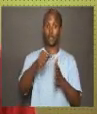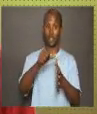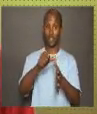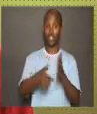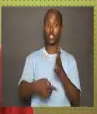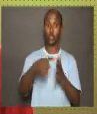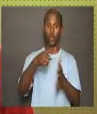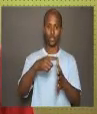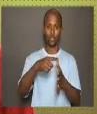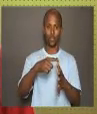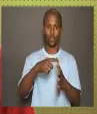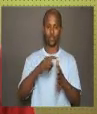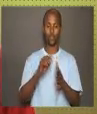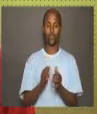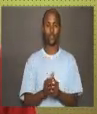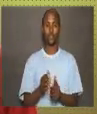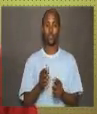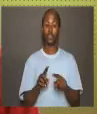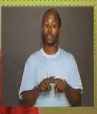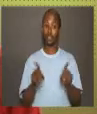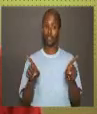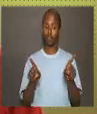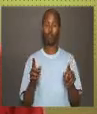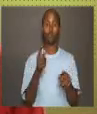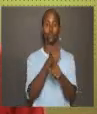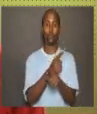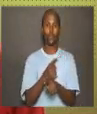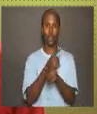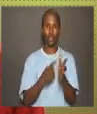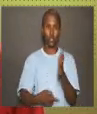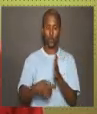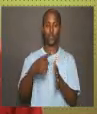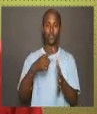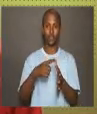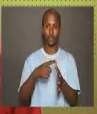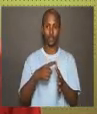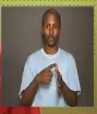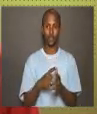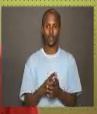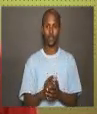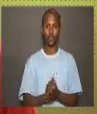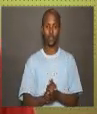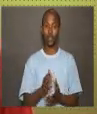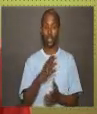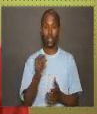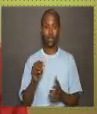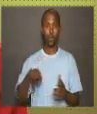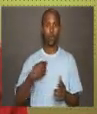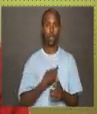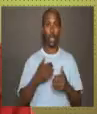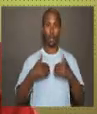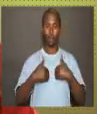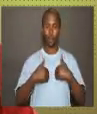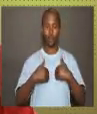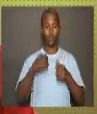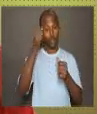arithmetic sequences apart from geometric sequences. And we